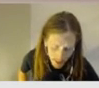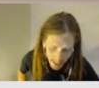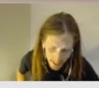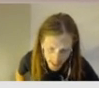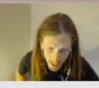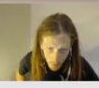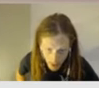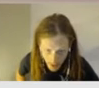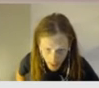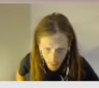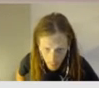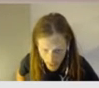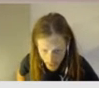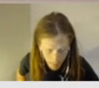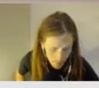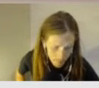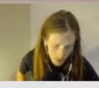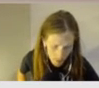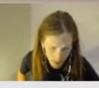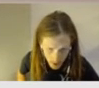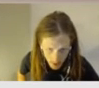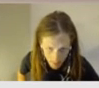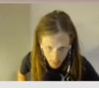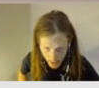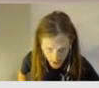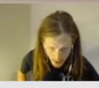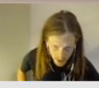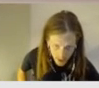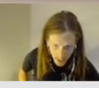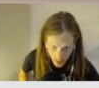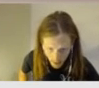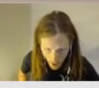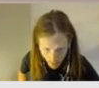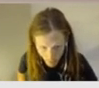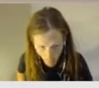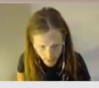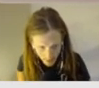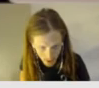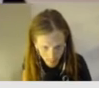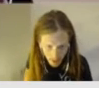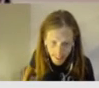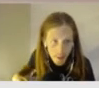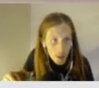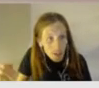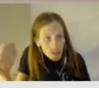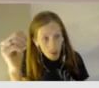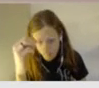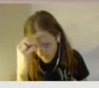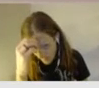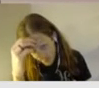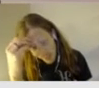but today we are here and we made it happen because persistence and love wins or something like that.